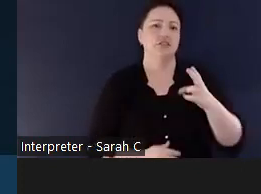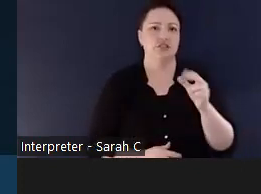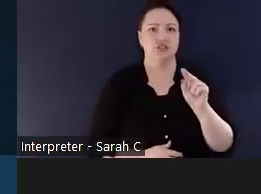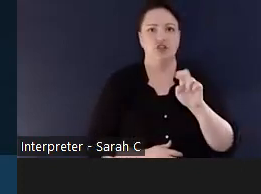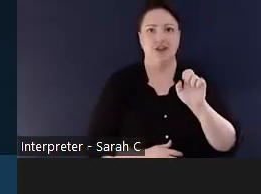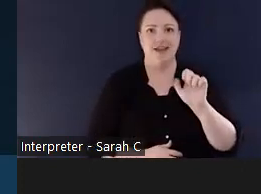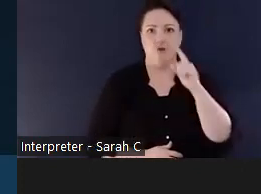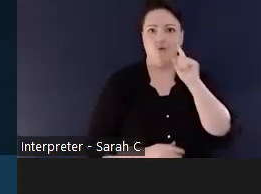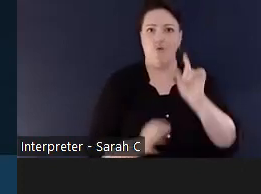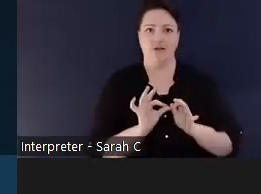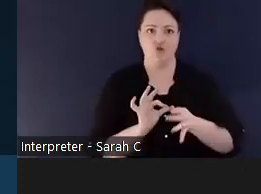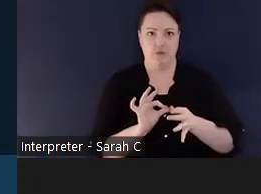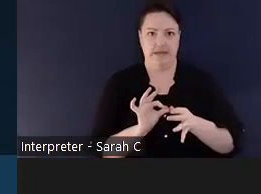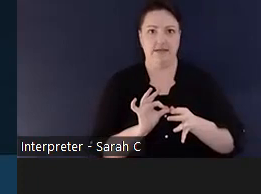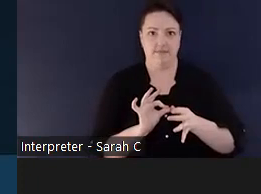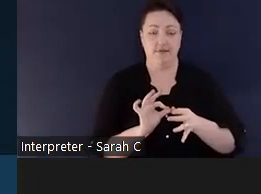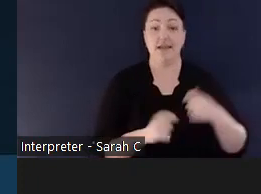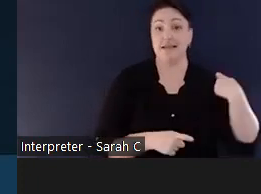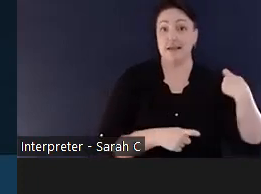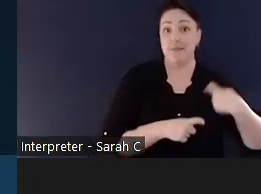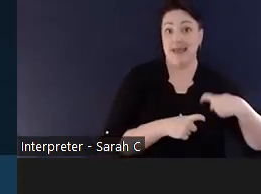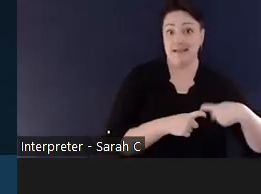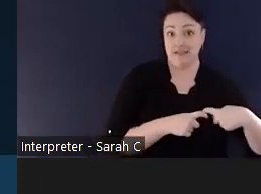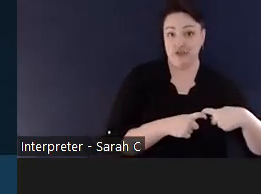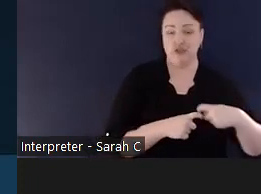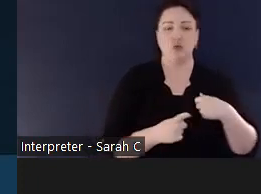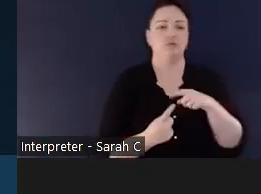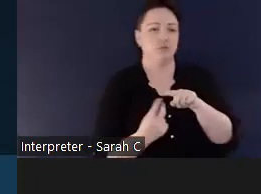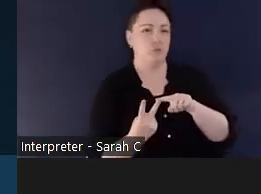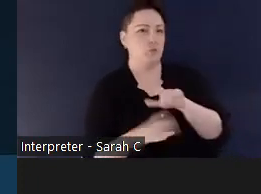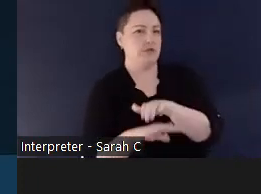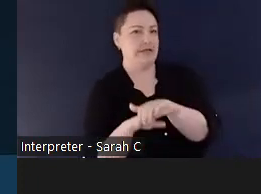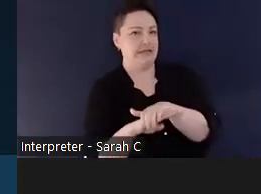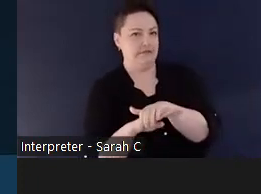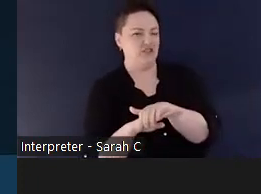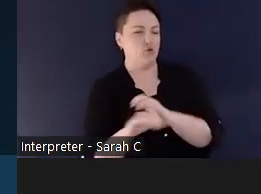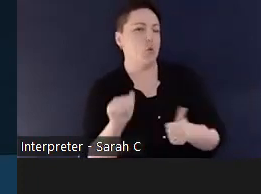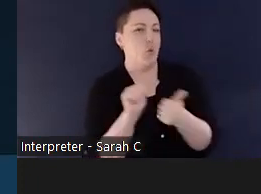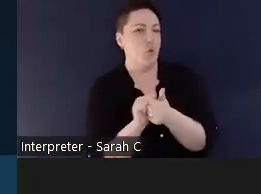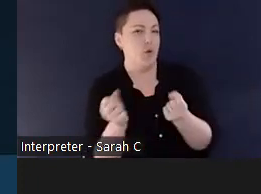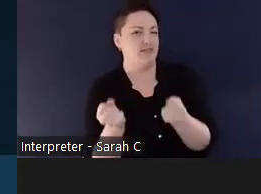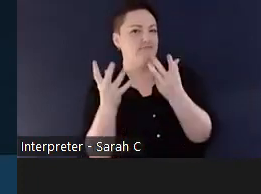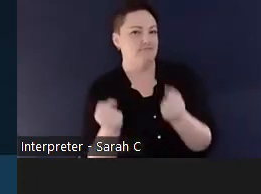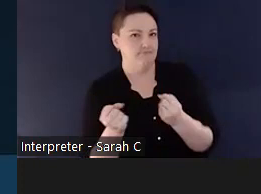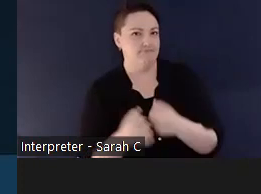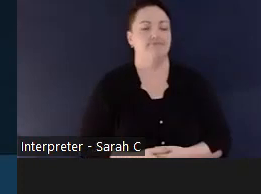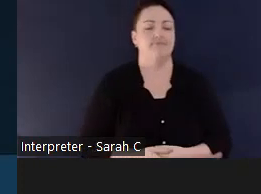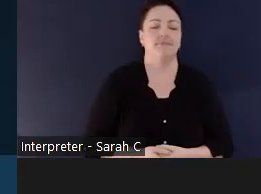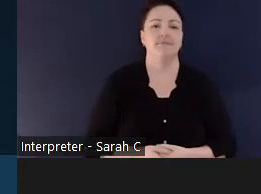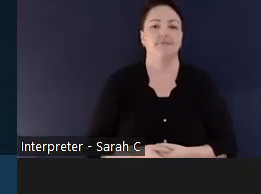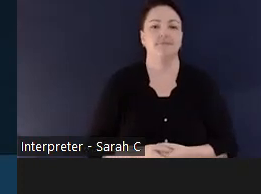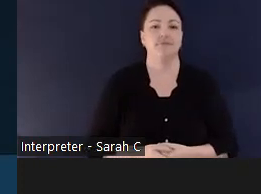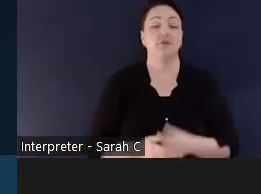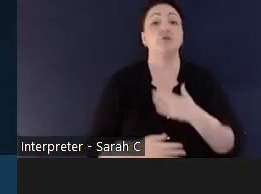of your screen, and please select either English or Spanish. And just to reiterate, all